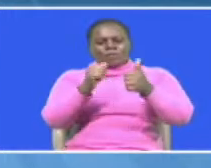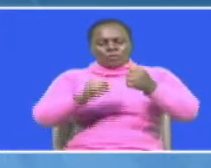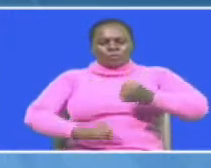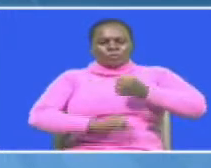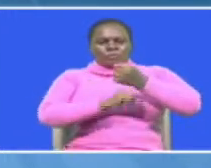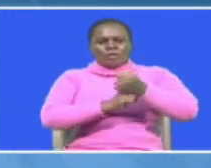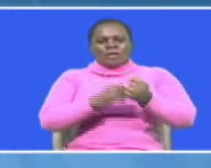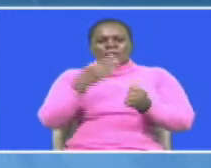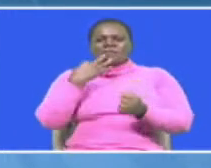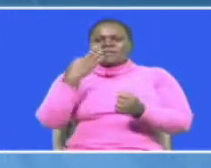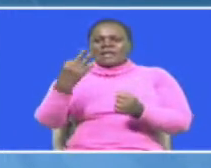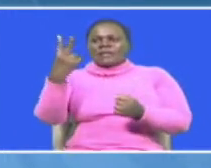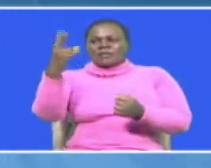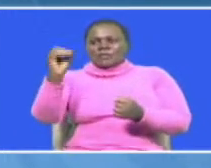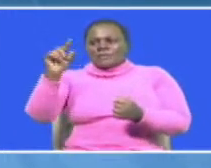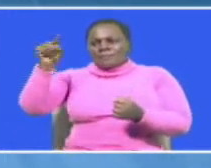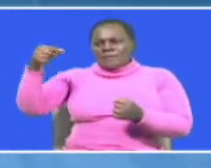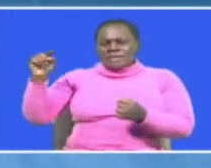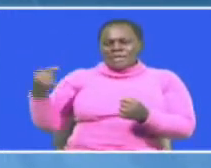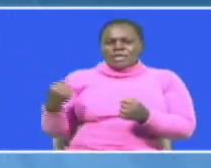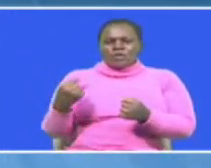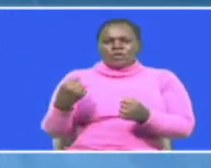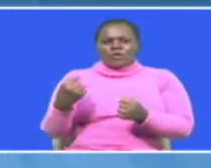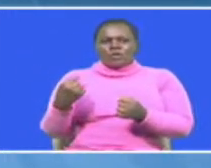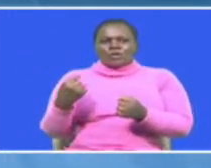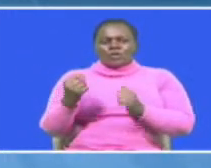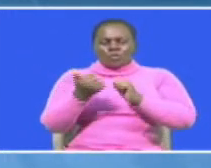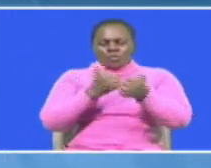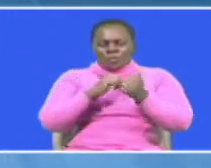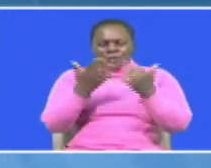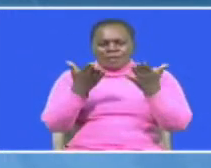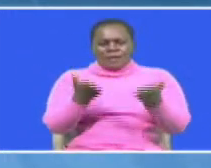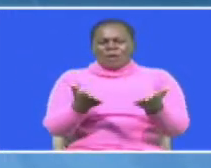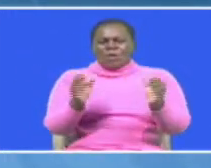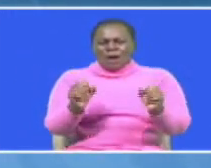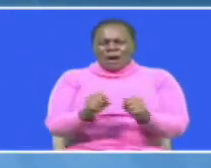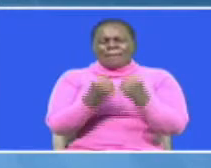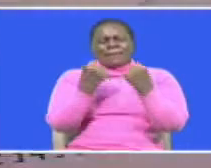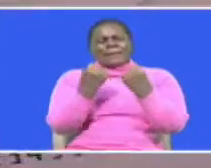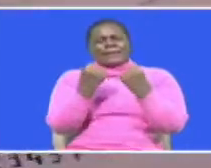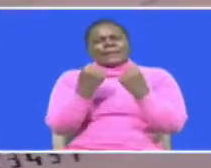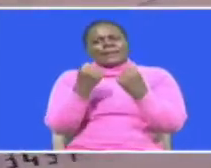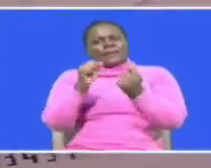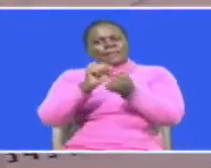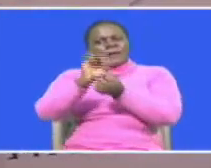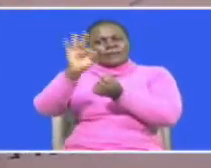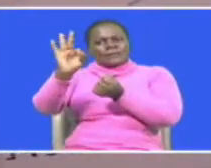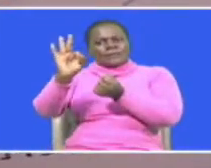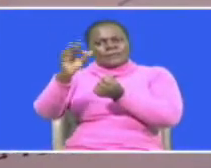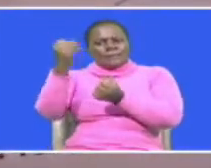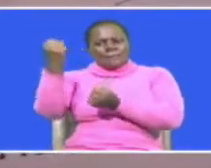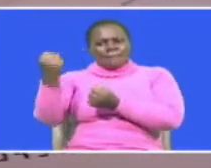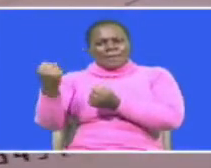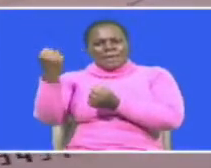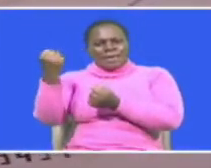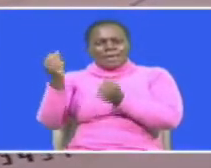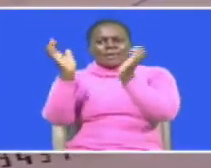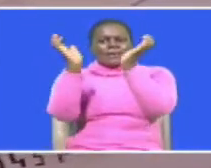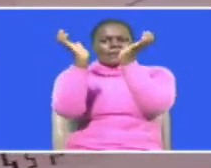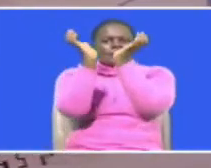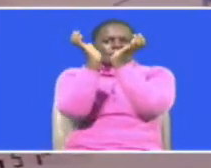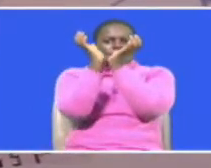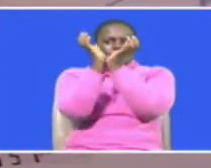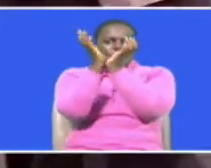injected 320 million shillings to the games. The games are scheduled to take place on the 13th of May at the Kasarani